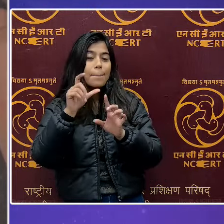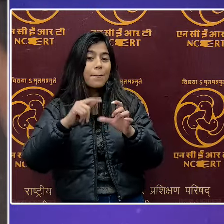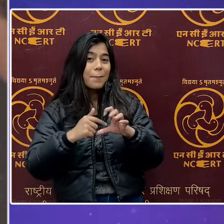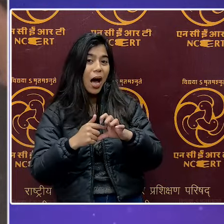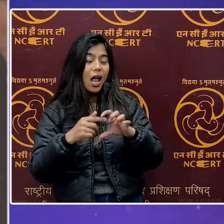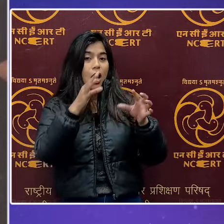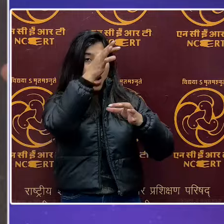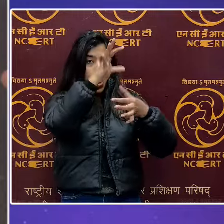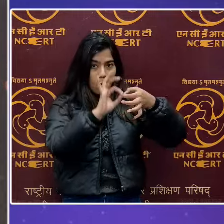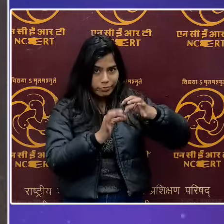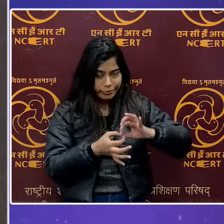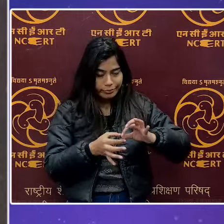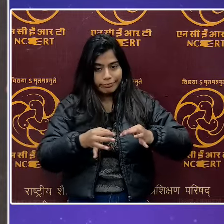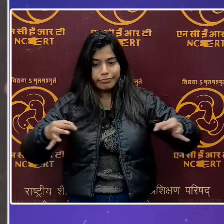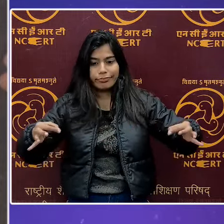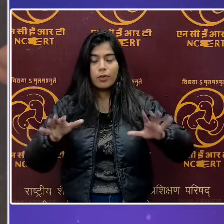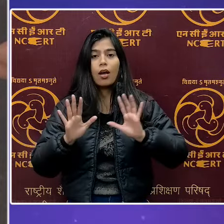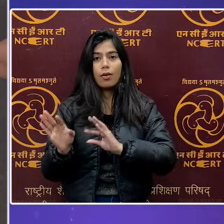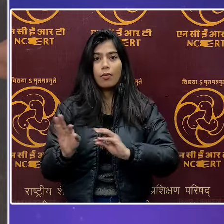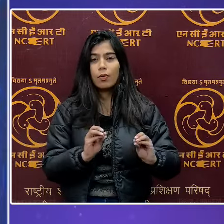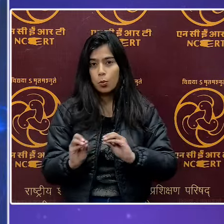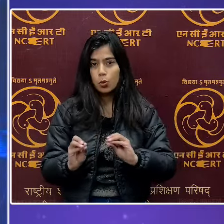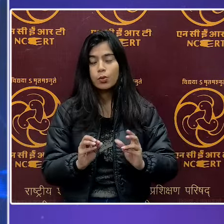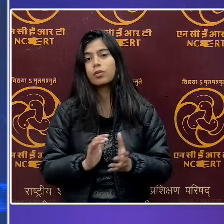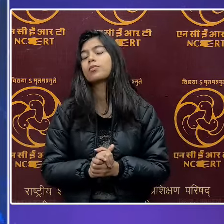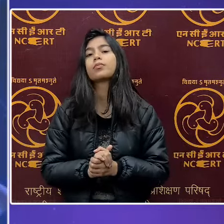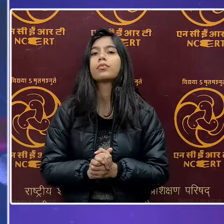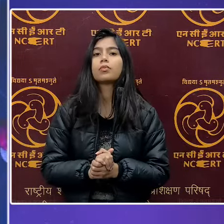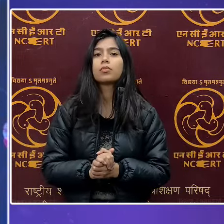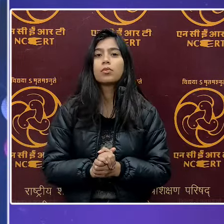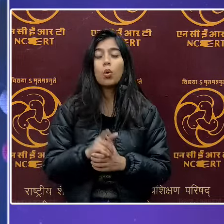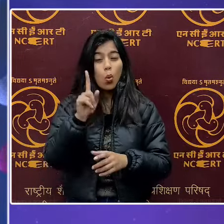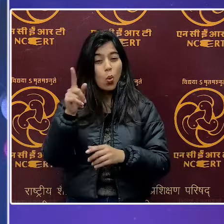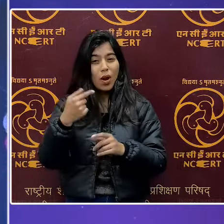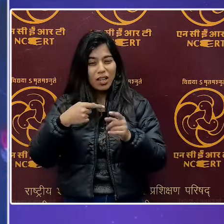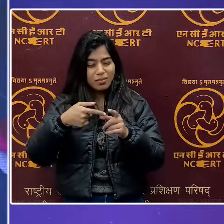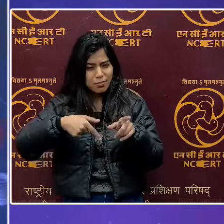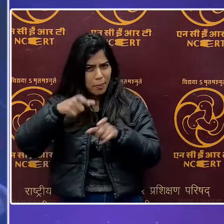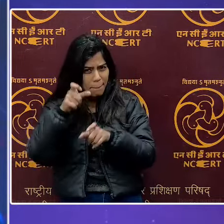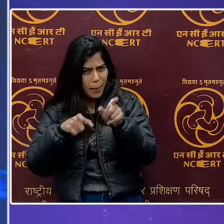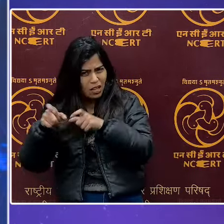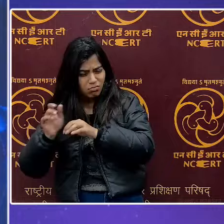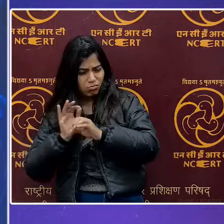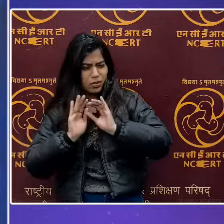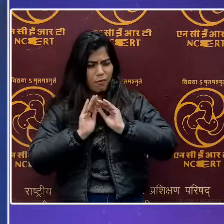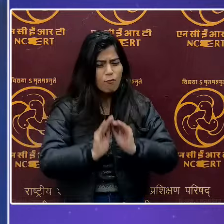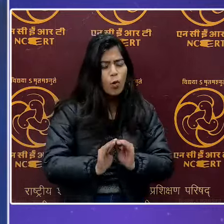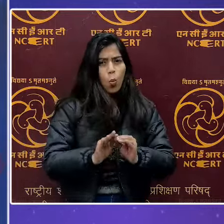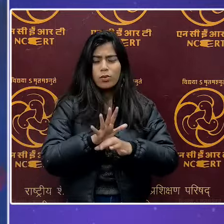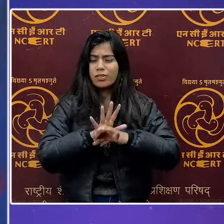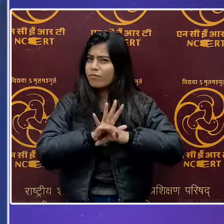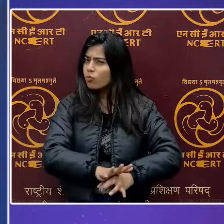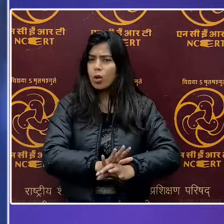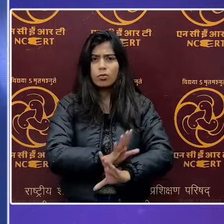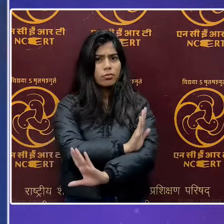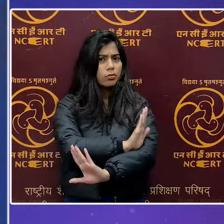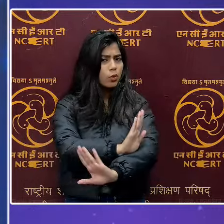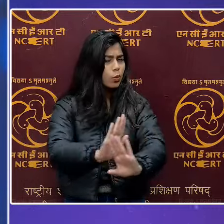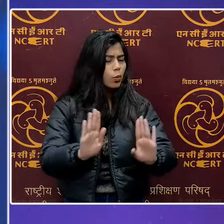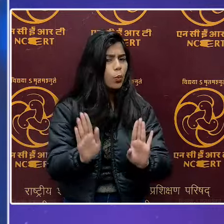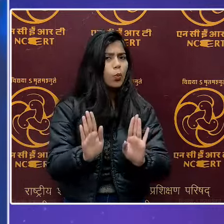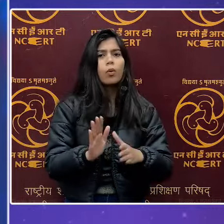oscillatory motion. Okay. But ma'am, nobody is putting any force on it, on the pendulum. Yes, nobody is putting any force on it. Actually, what